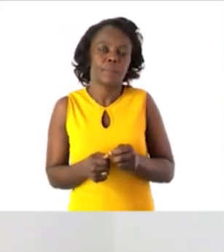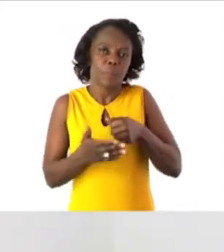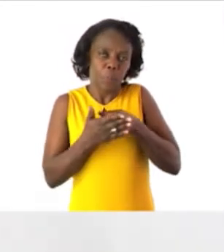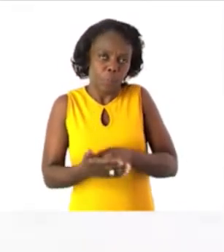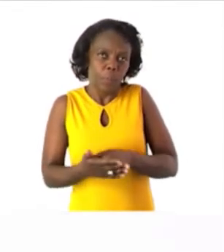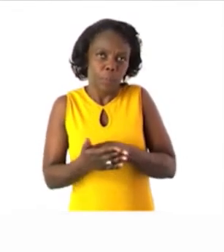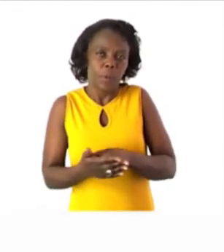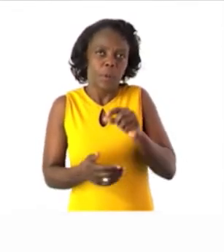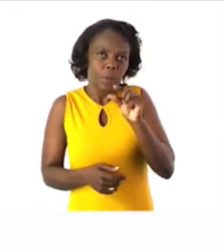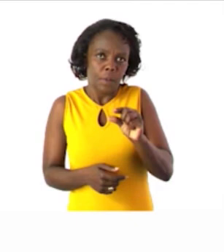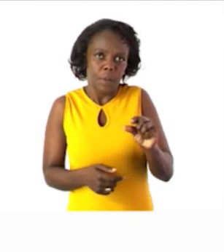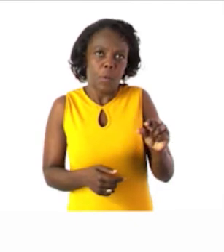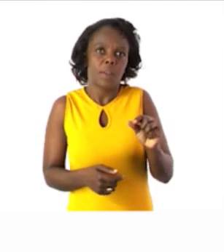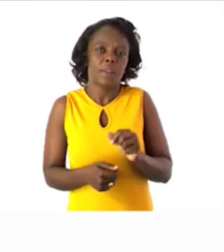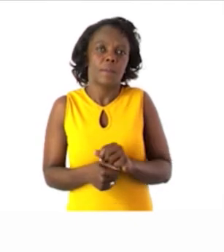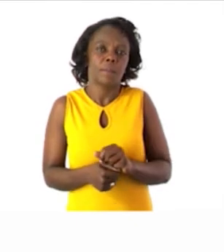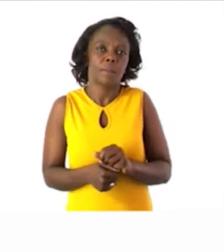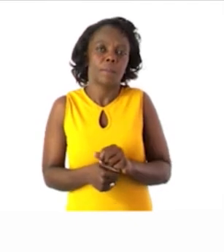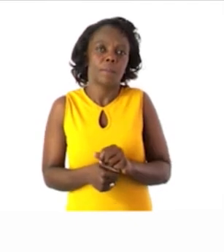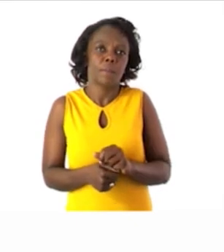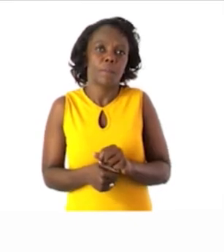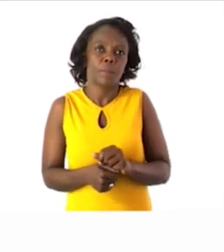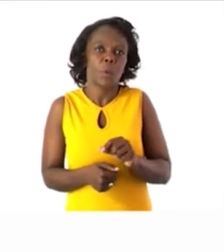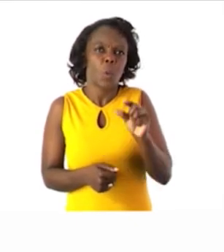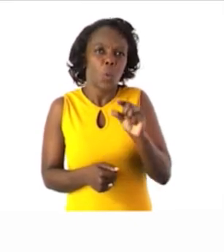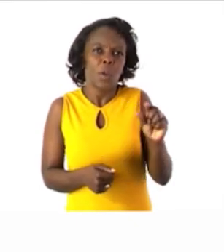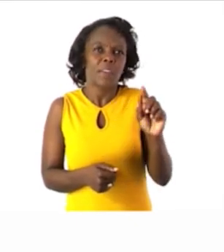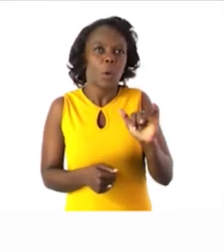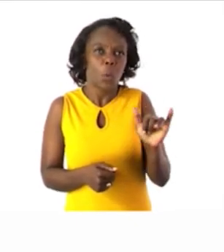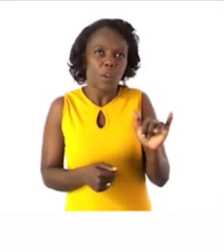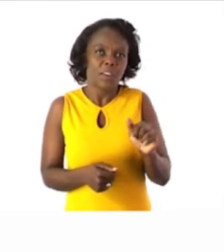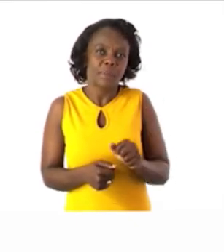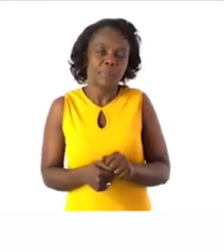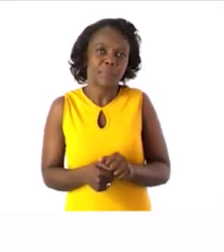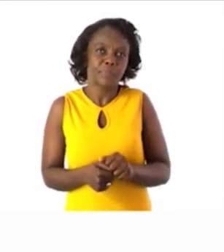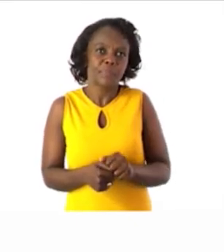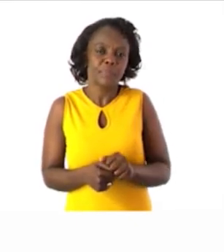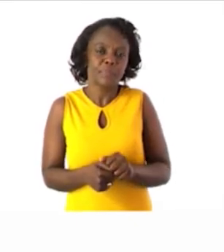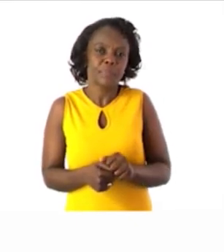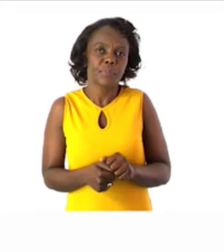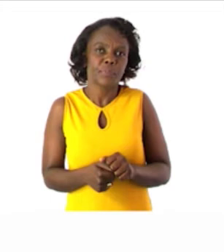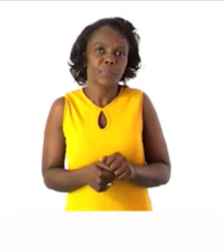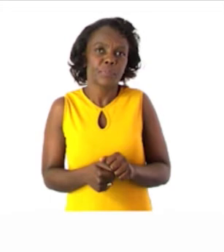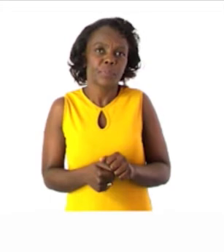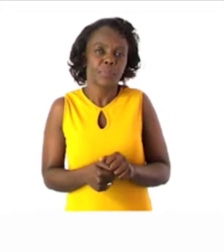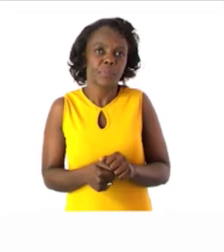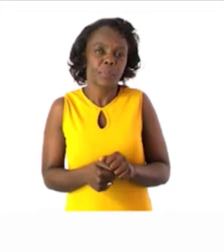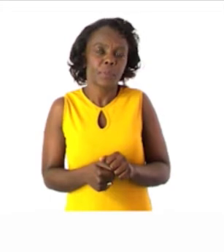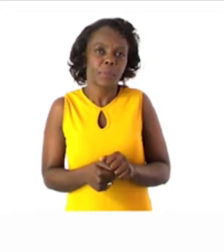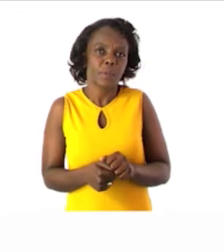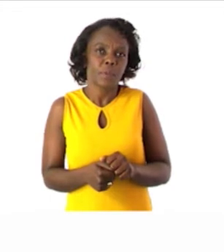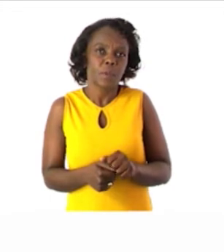words which shows ownership. Which words are those that shows ownership? When we say something belongs